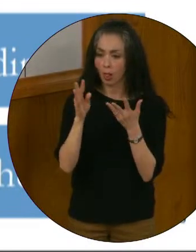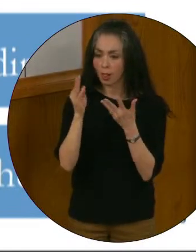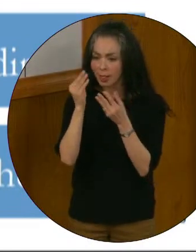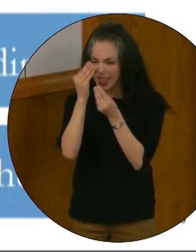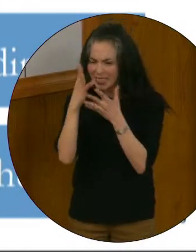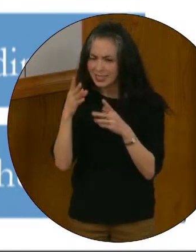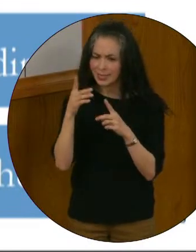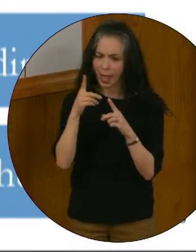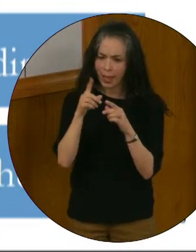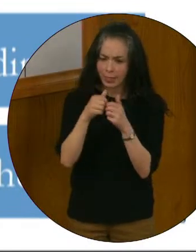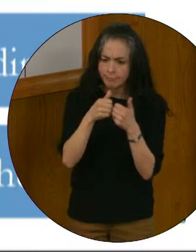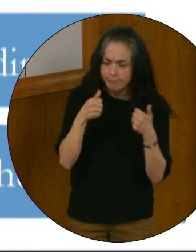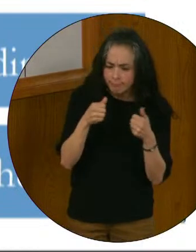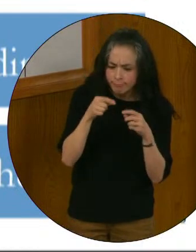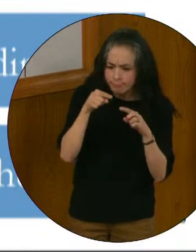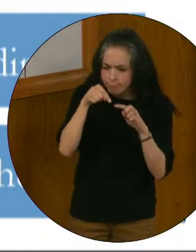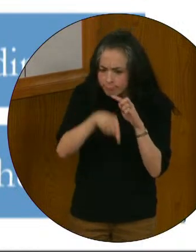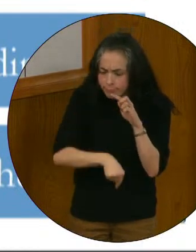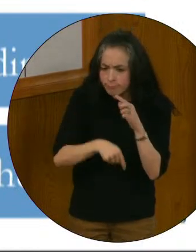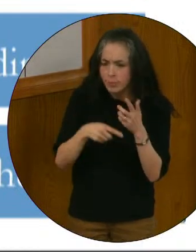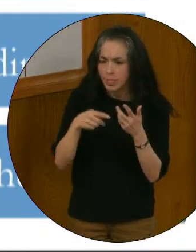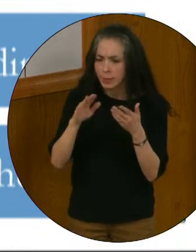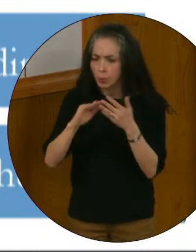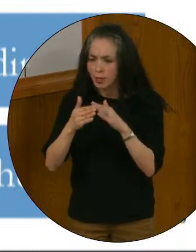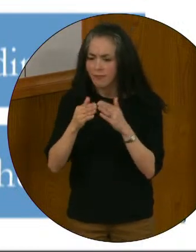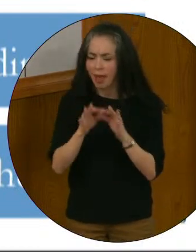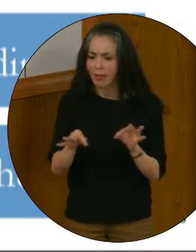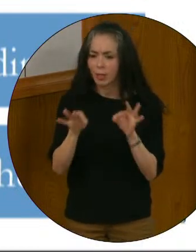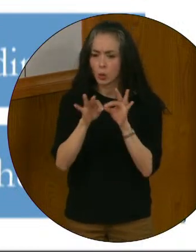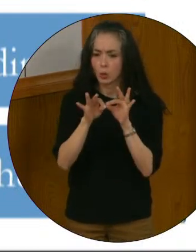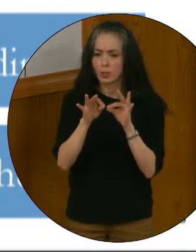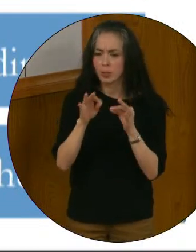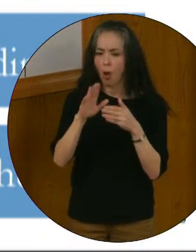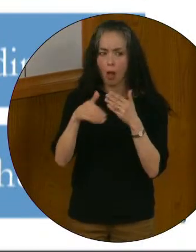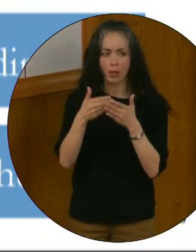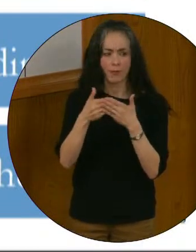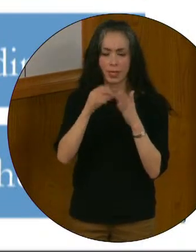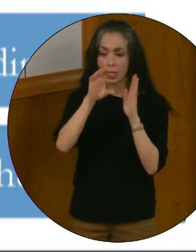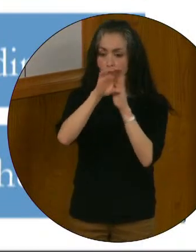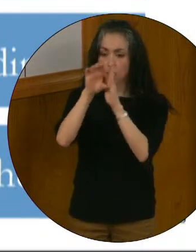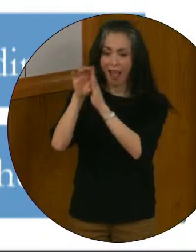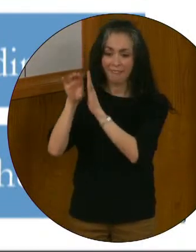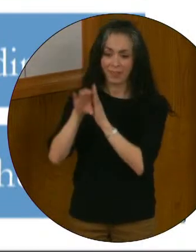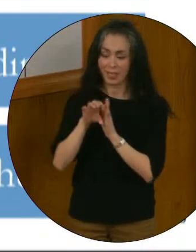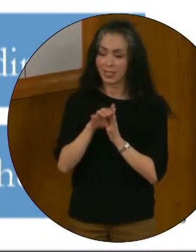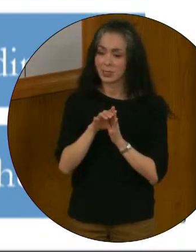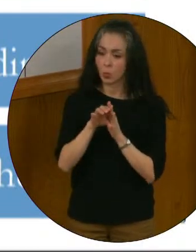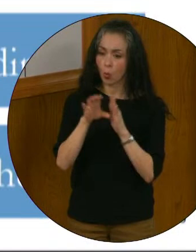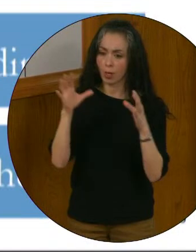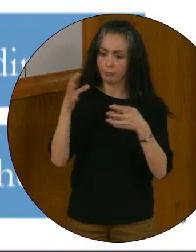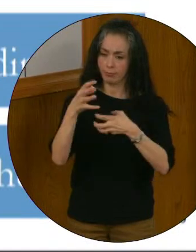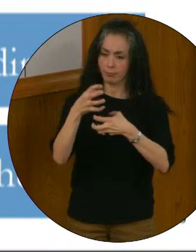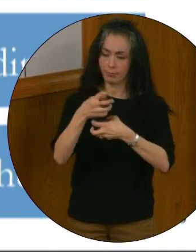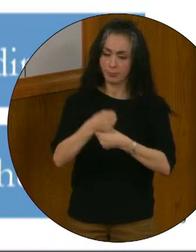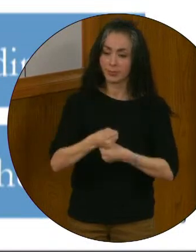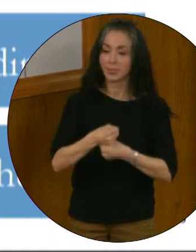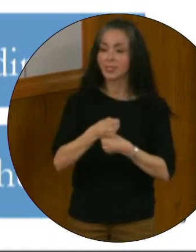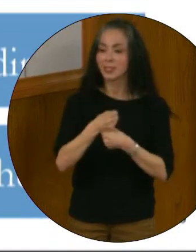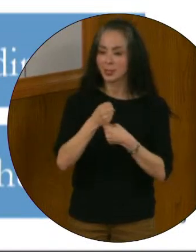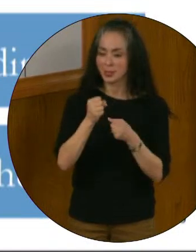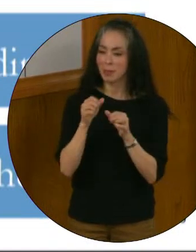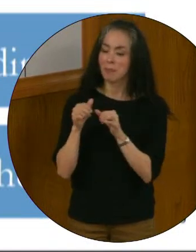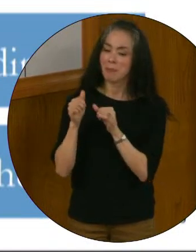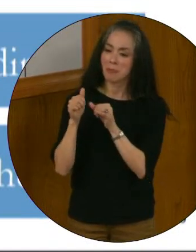our community's values, and all of those graphics were consolidated down into some